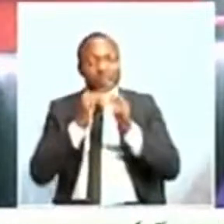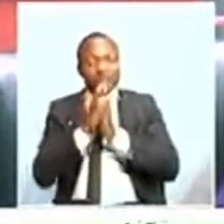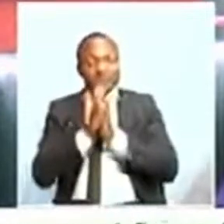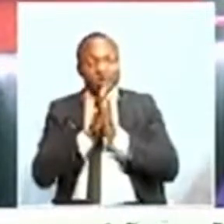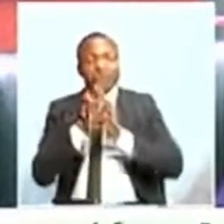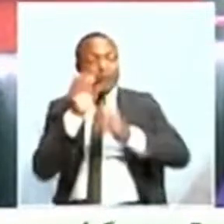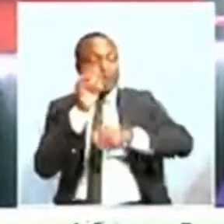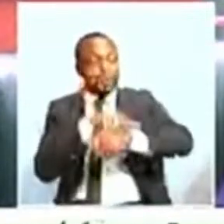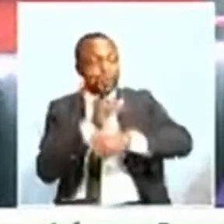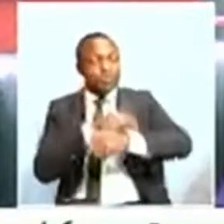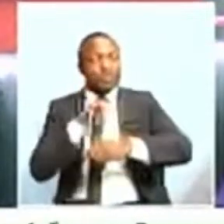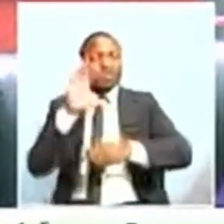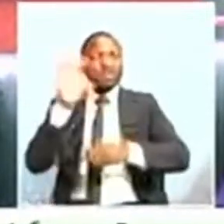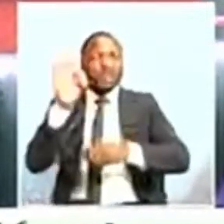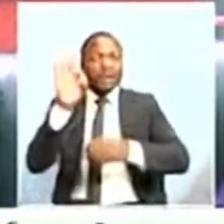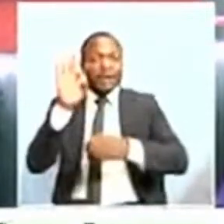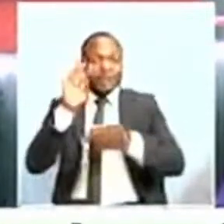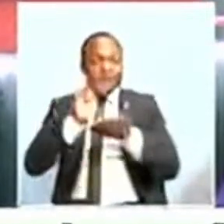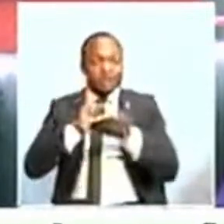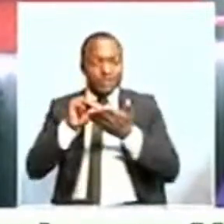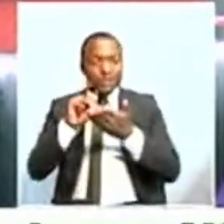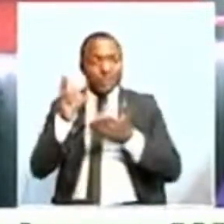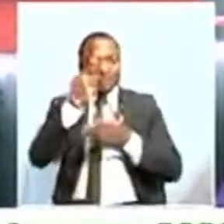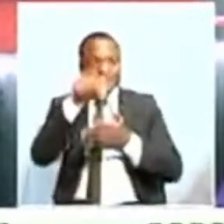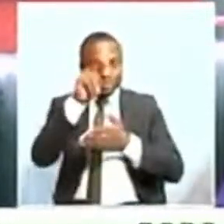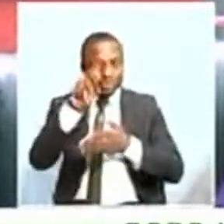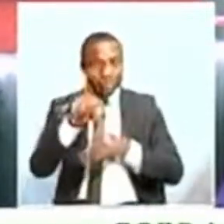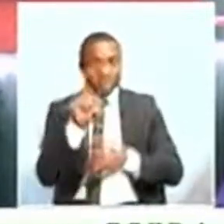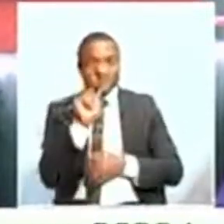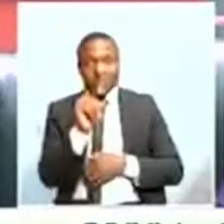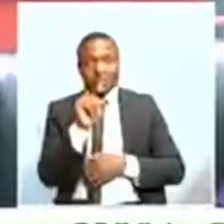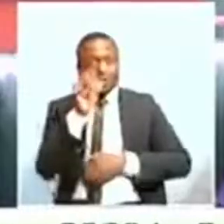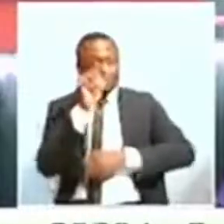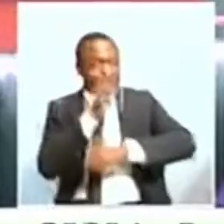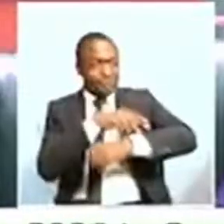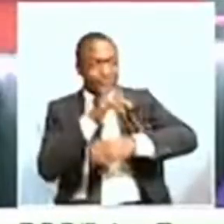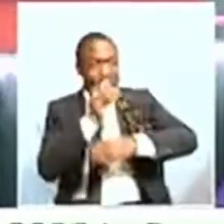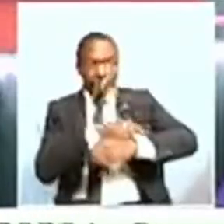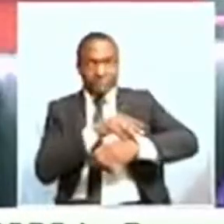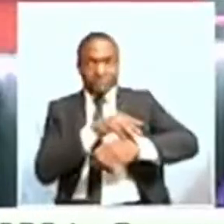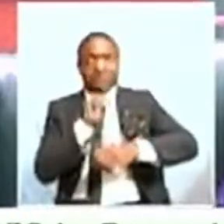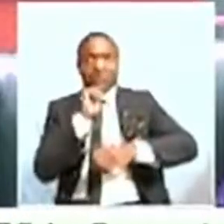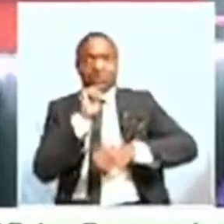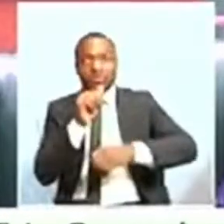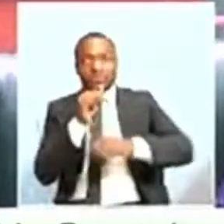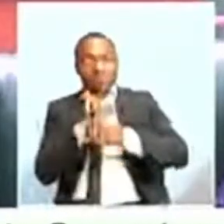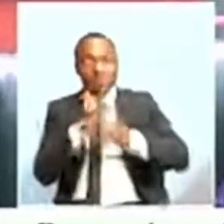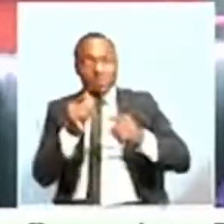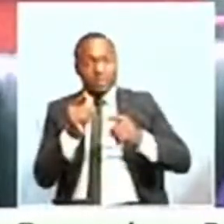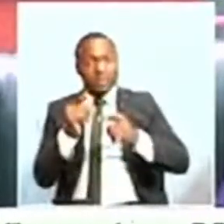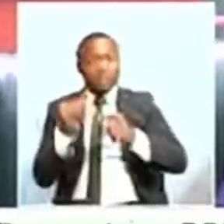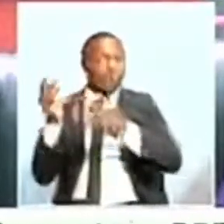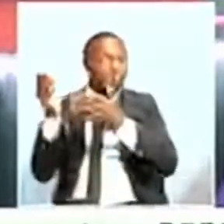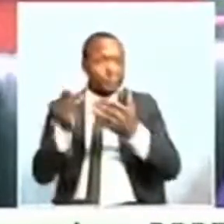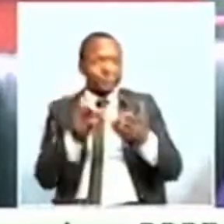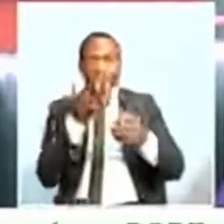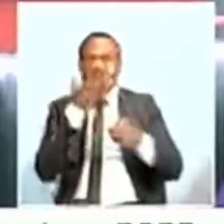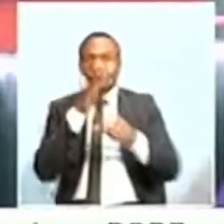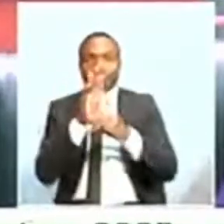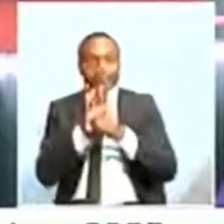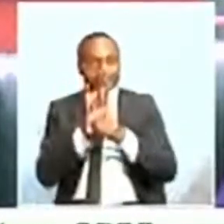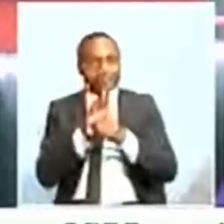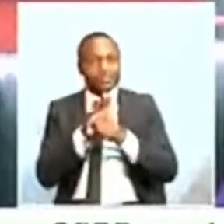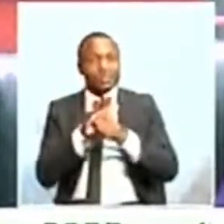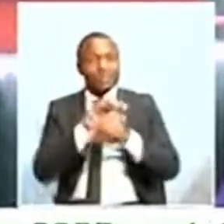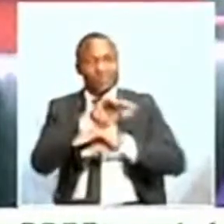investment in excess of $9 billion. And that kind of investment hasn't come as a promise. All